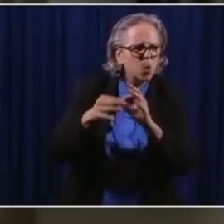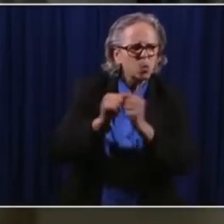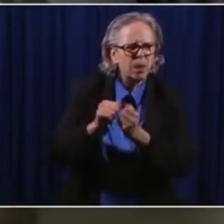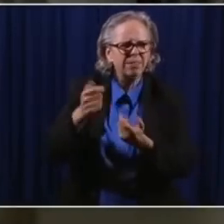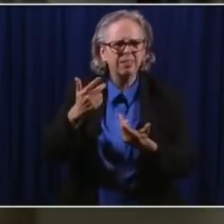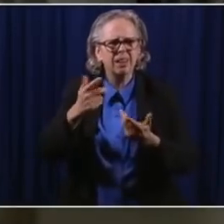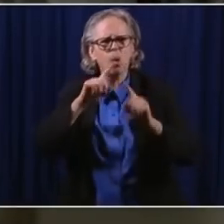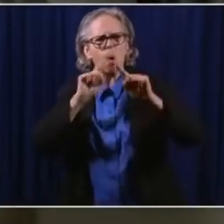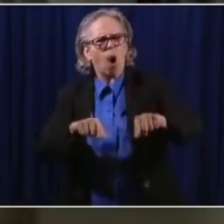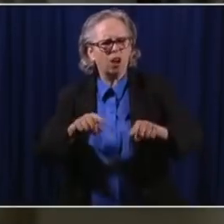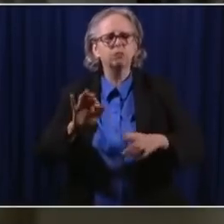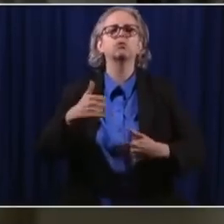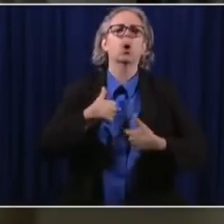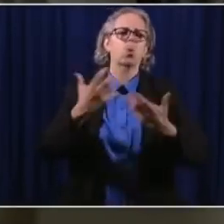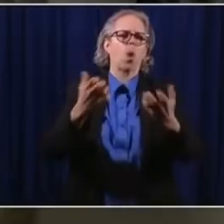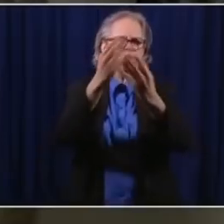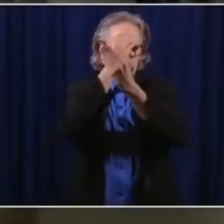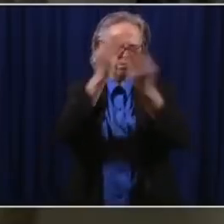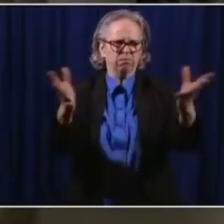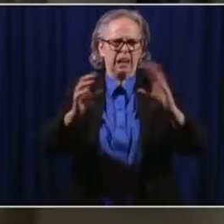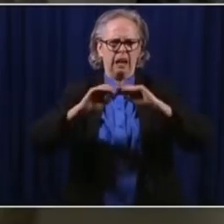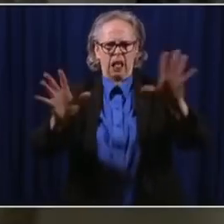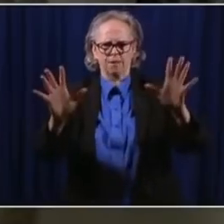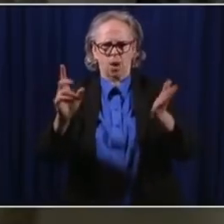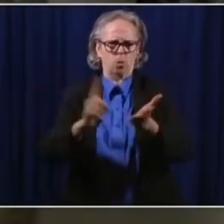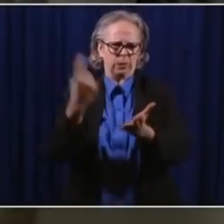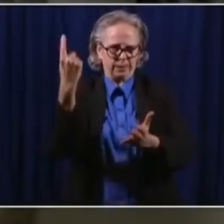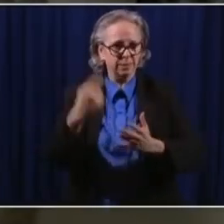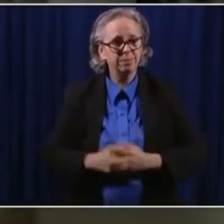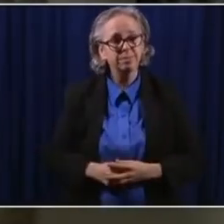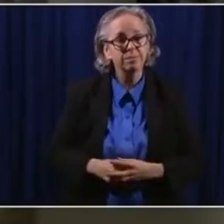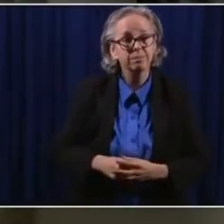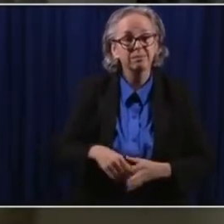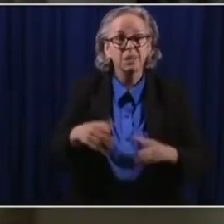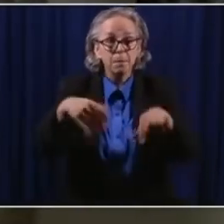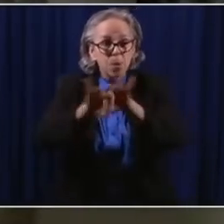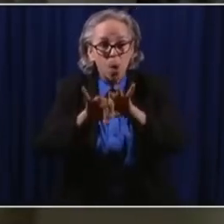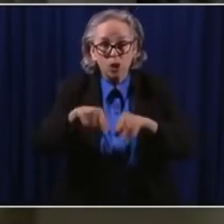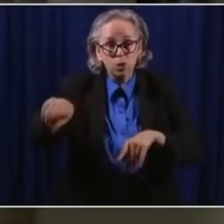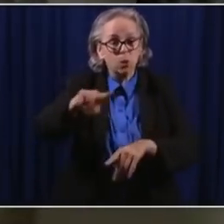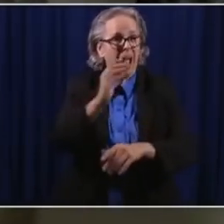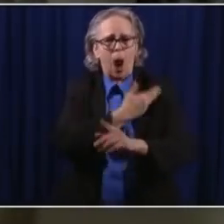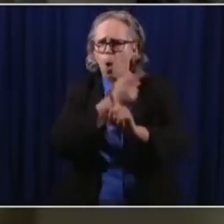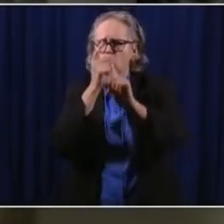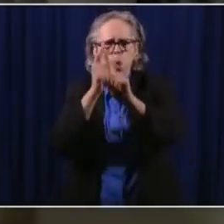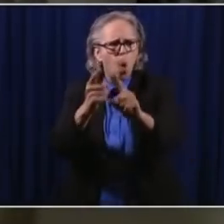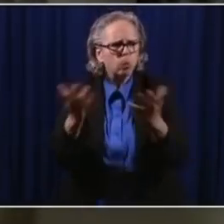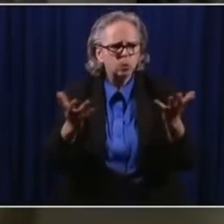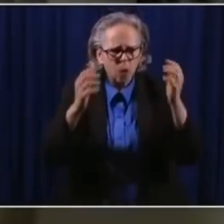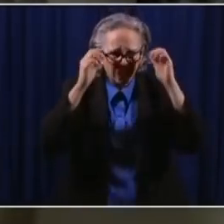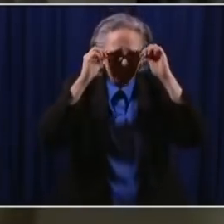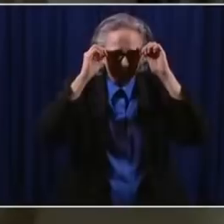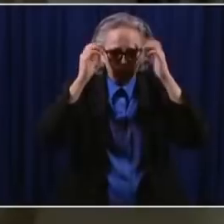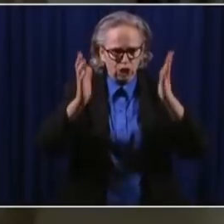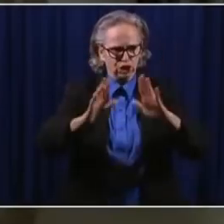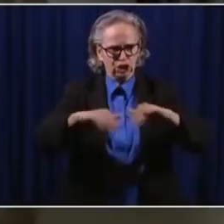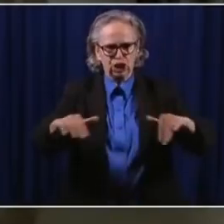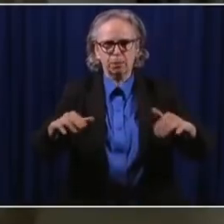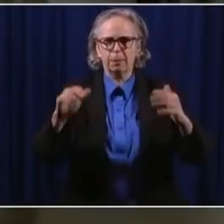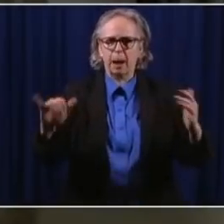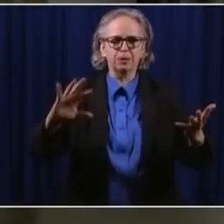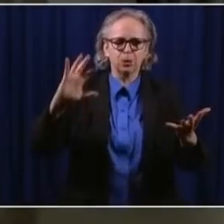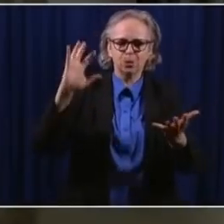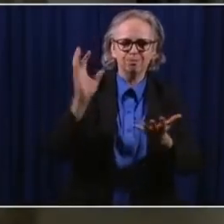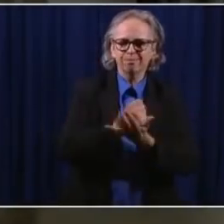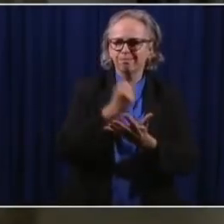just remember, our goal is to have the athletes playing, the young people playing the sport, and have the